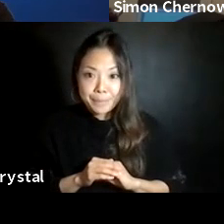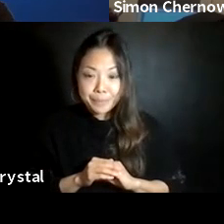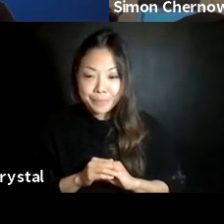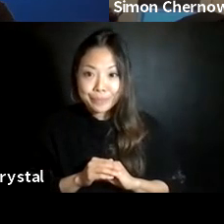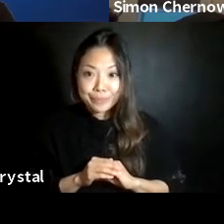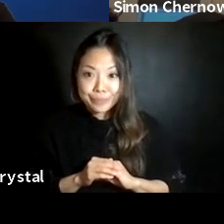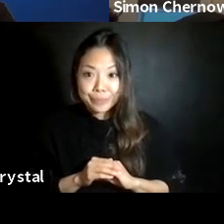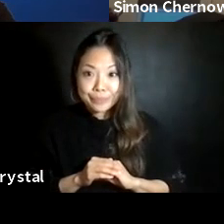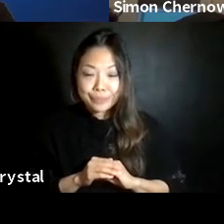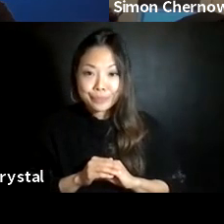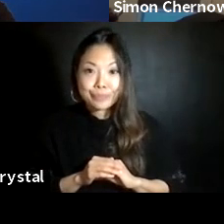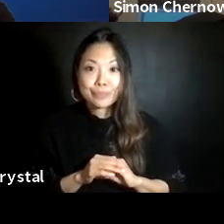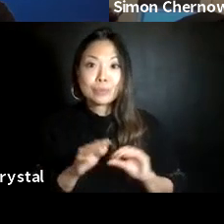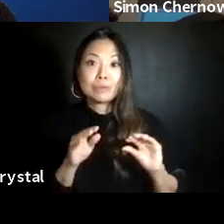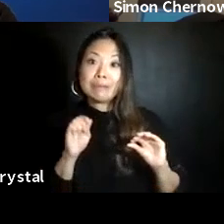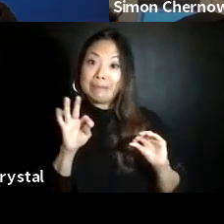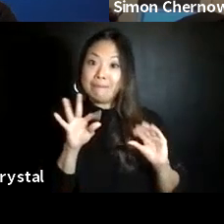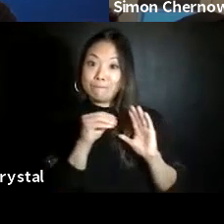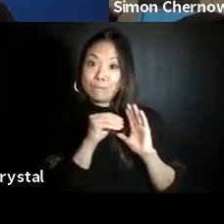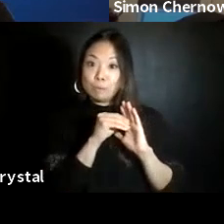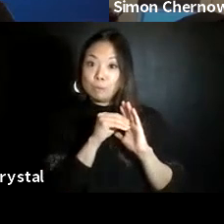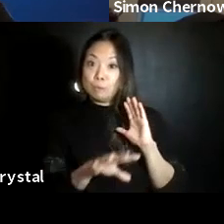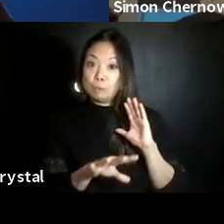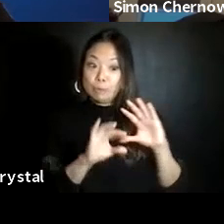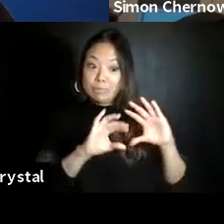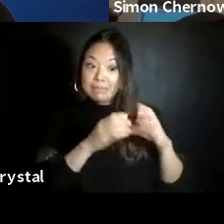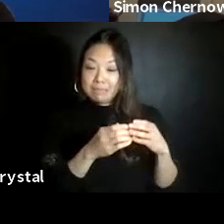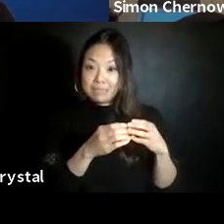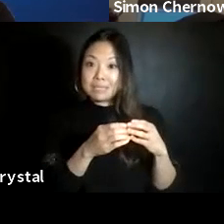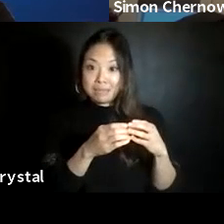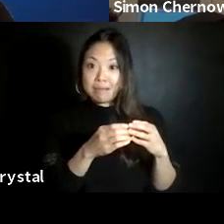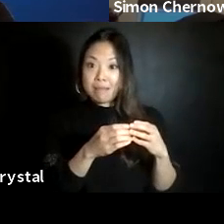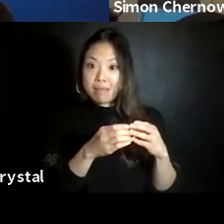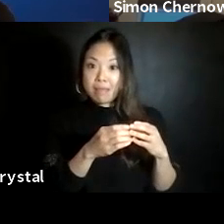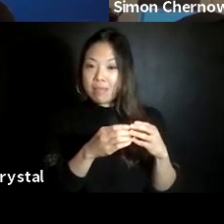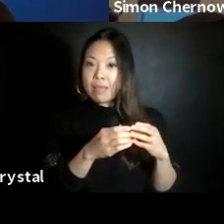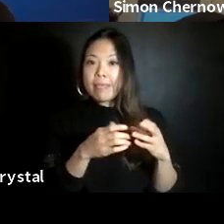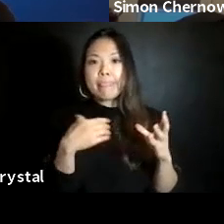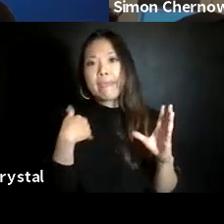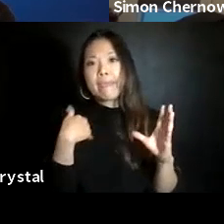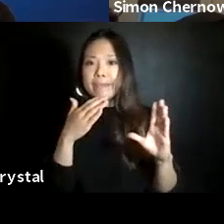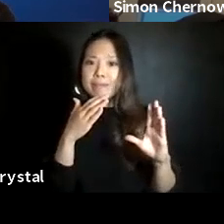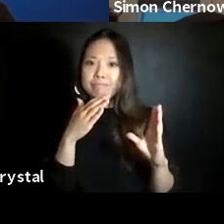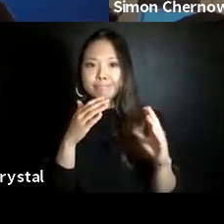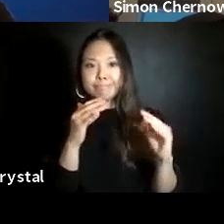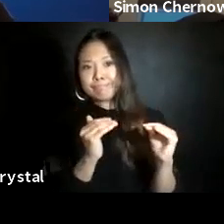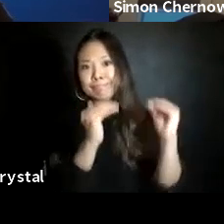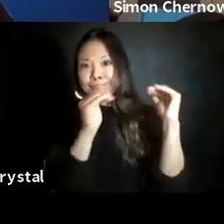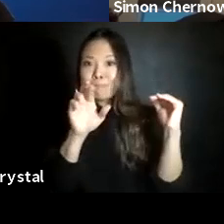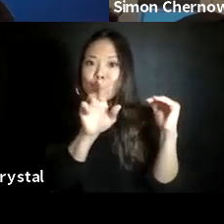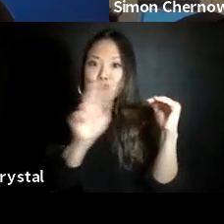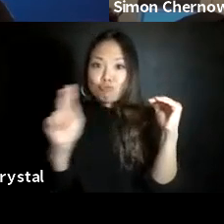rank within X percent of their 6th grade class at